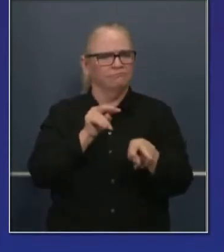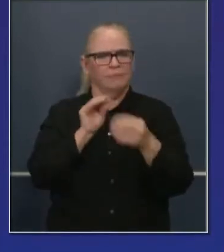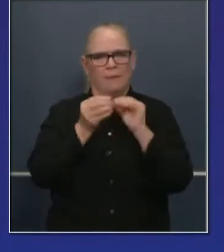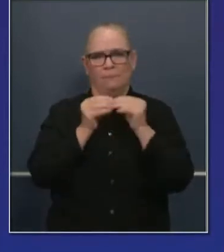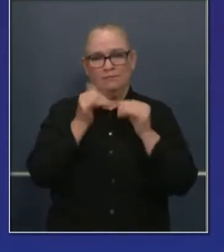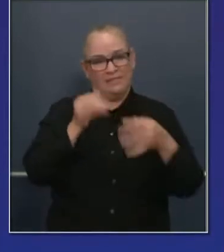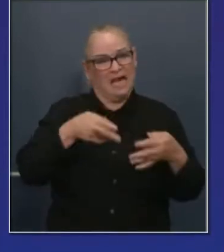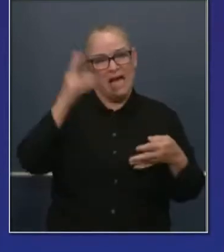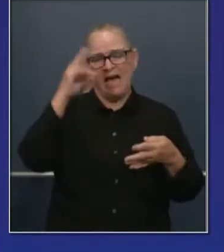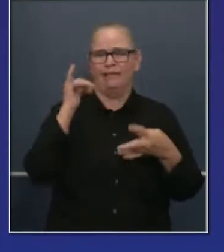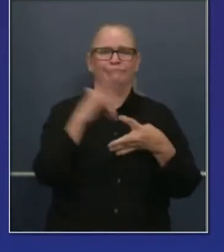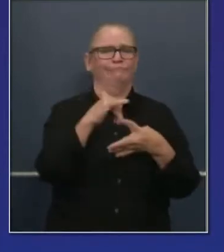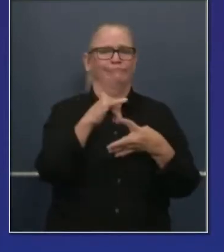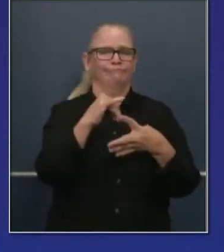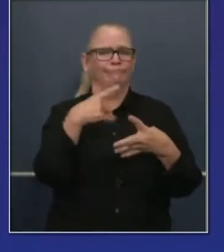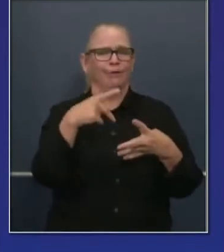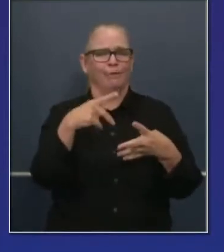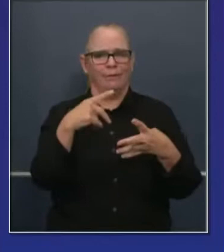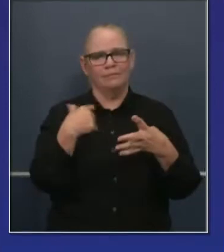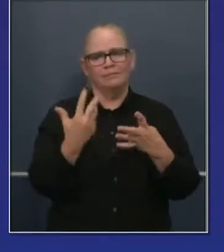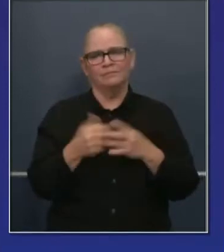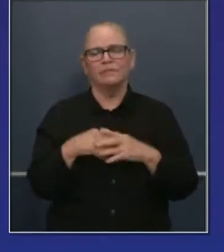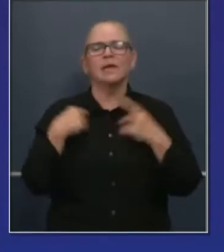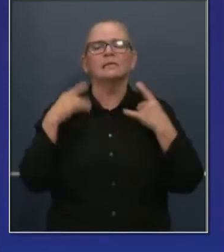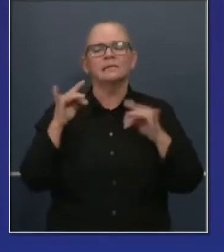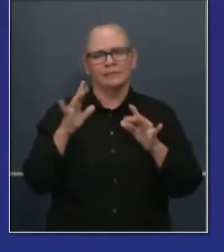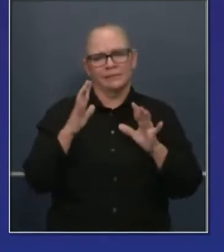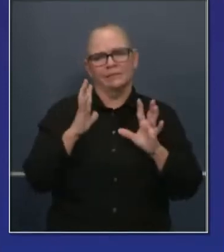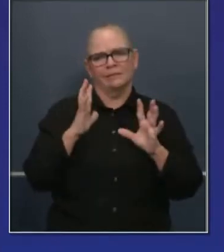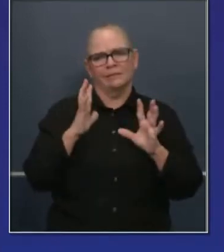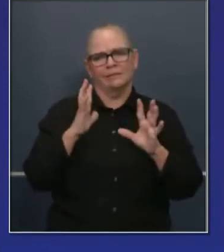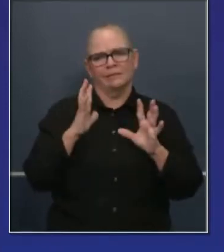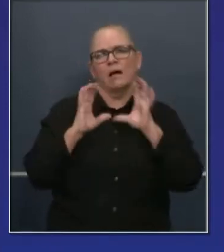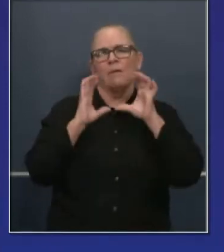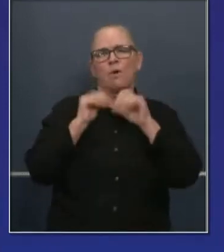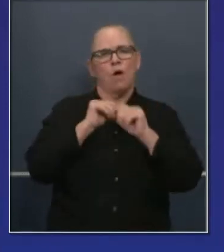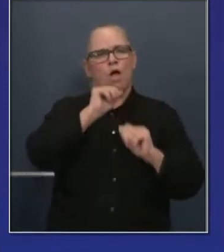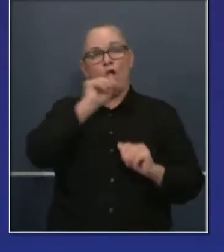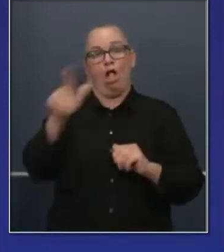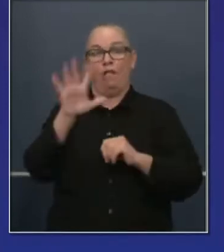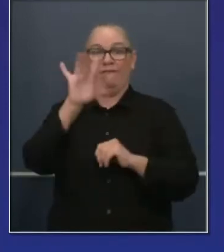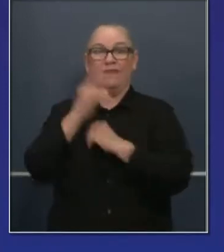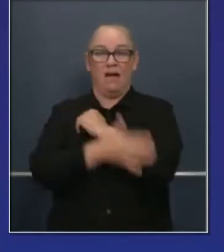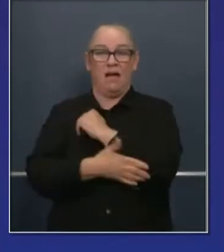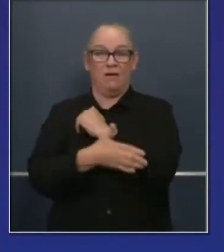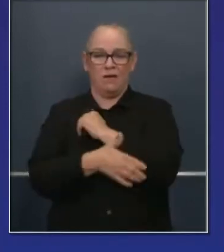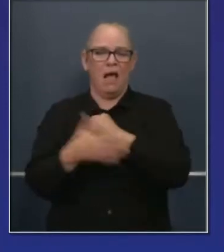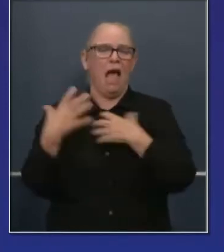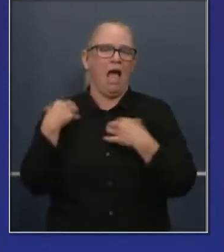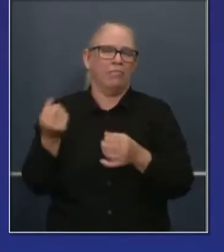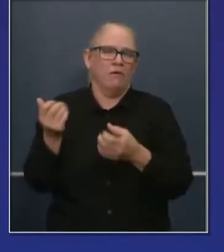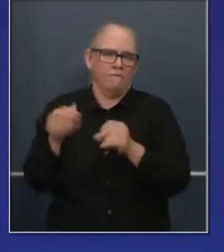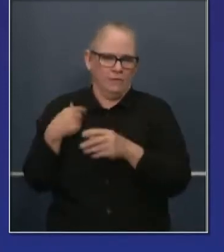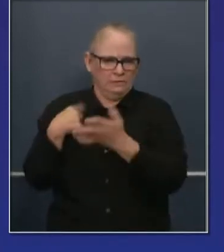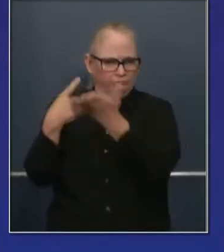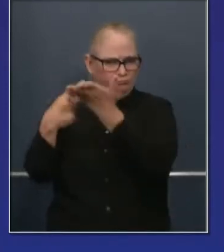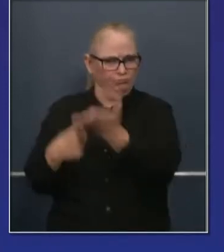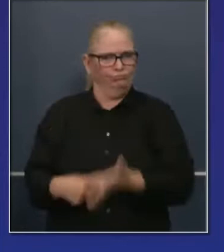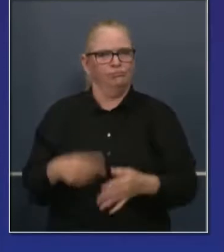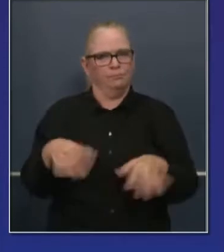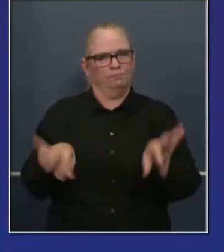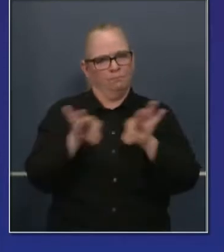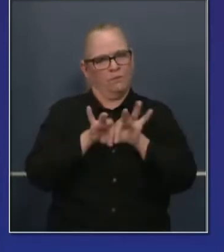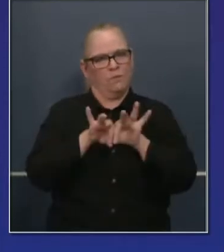worked with county health officers to develop, and also driven by a recognition